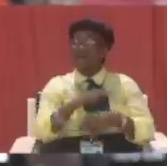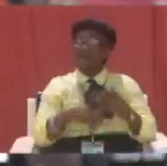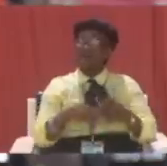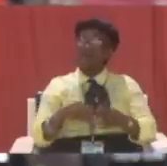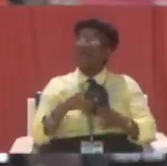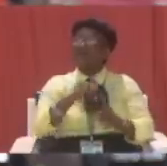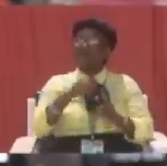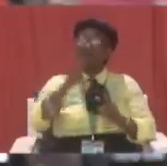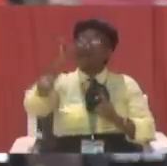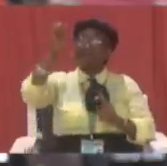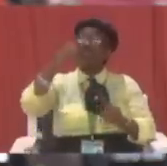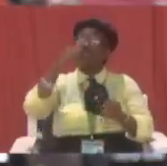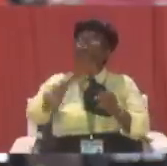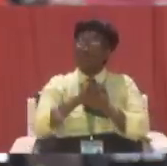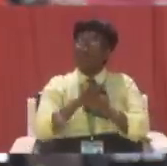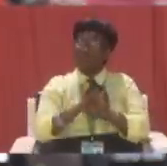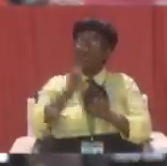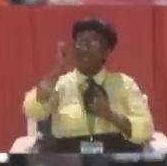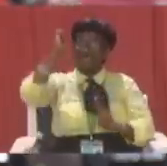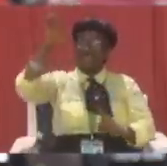promises, he will fulfill it.